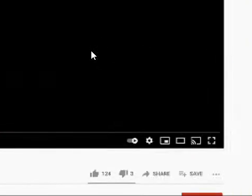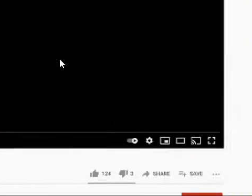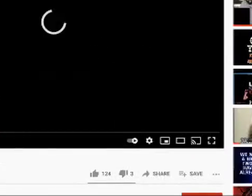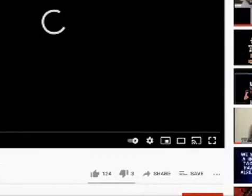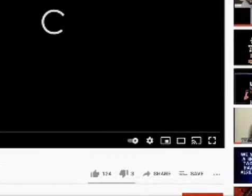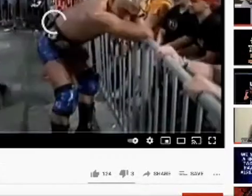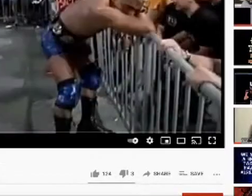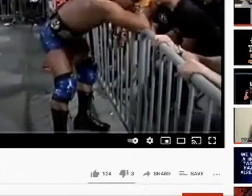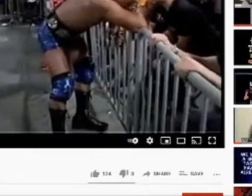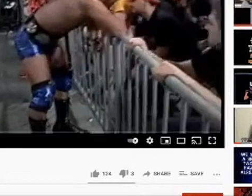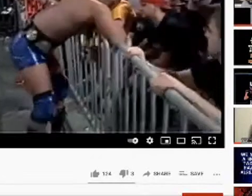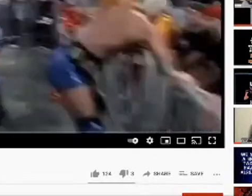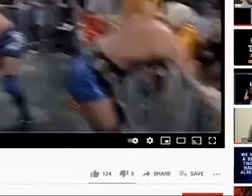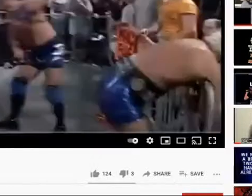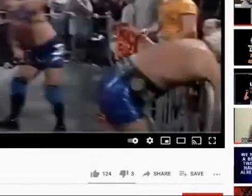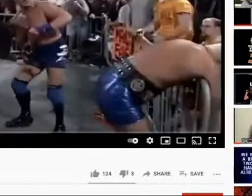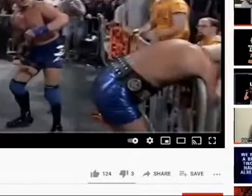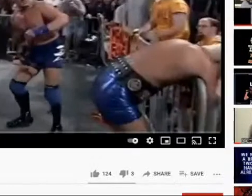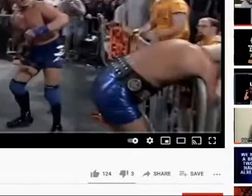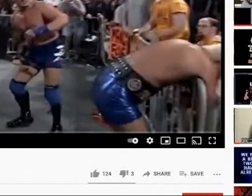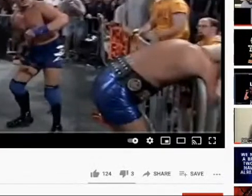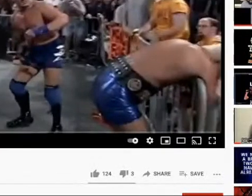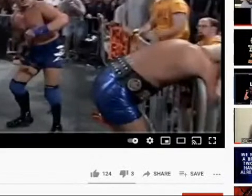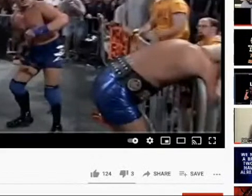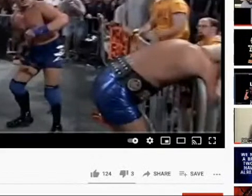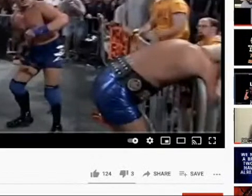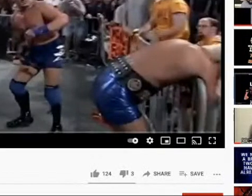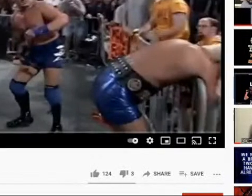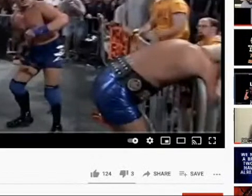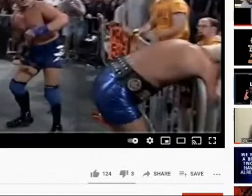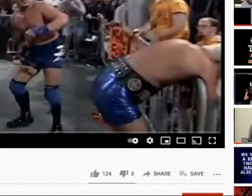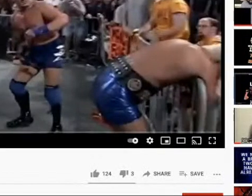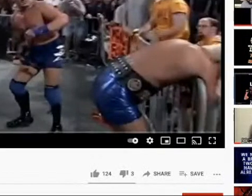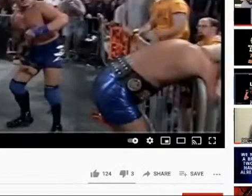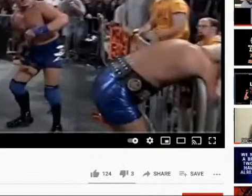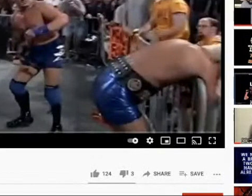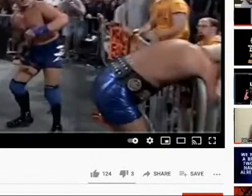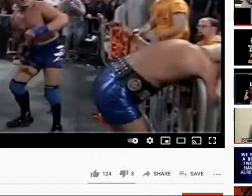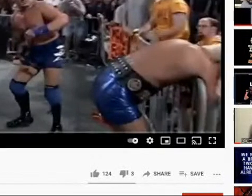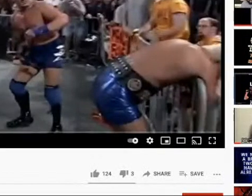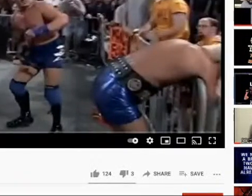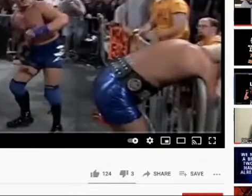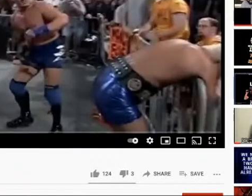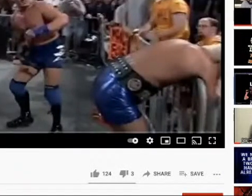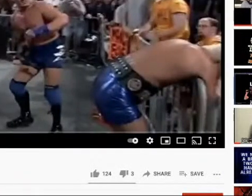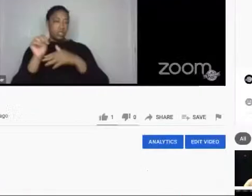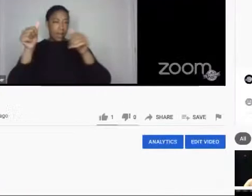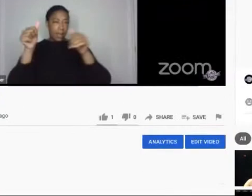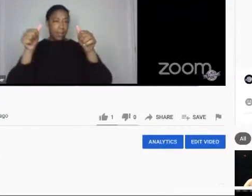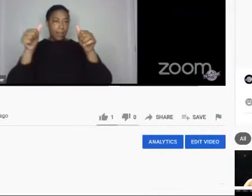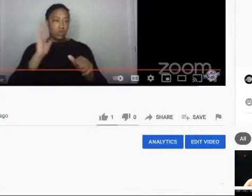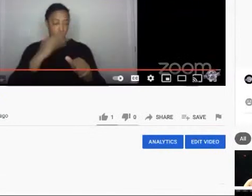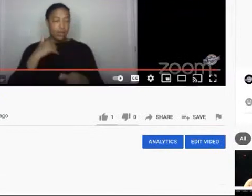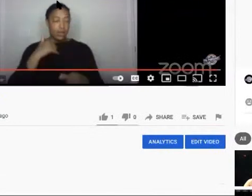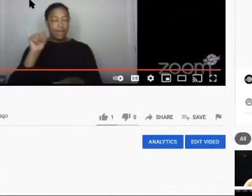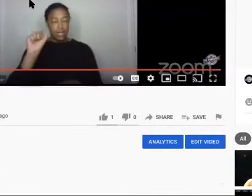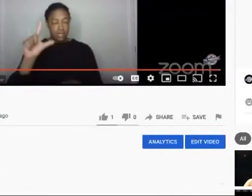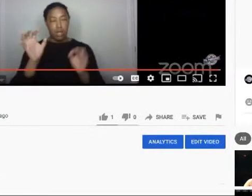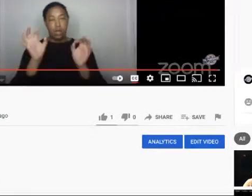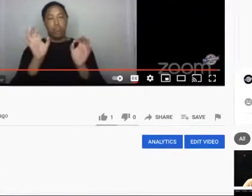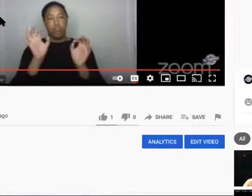All right. Going after wrestling. I was watching wrestling. Wrestling for the interview. You watch